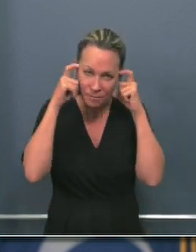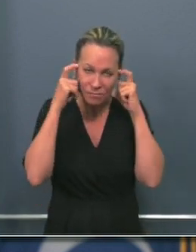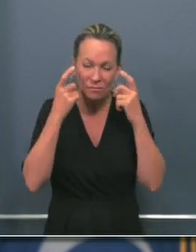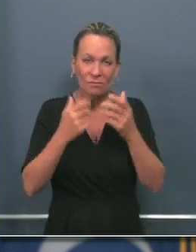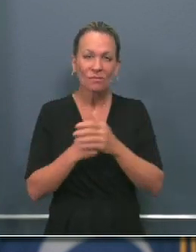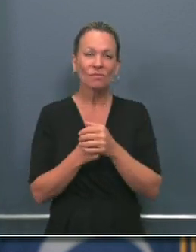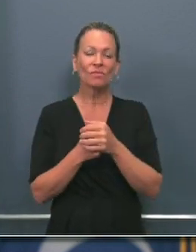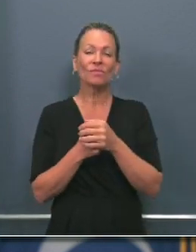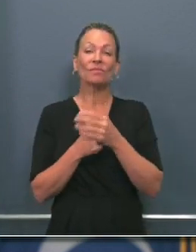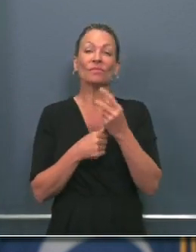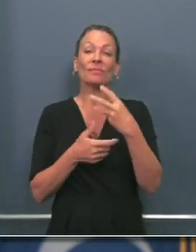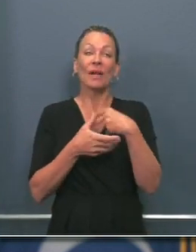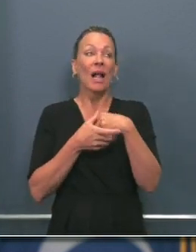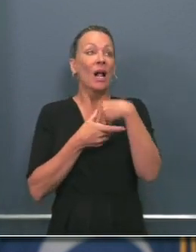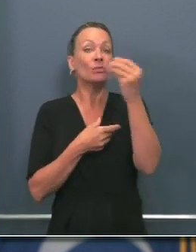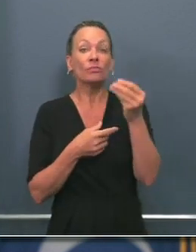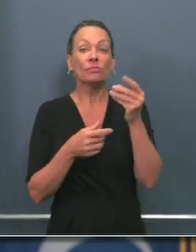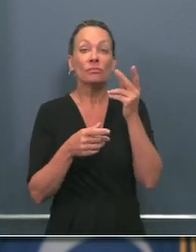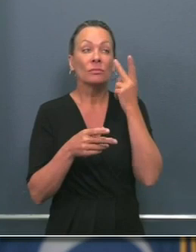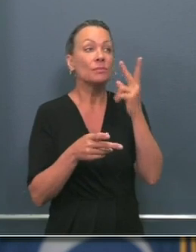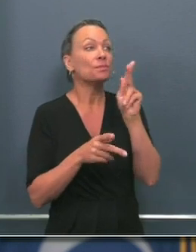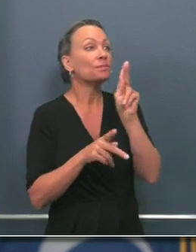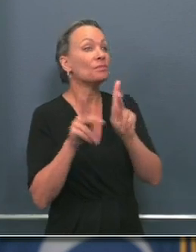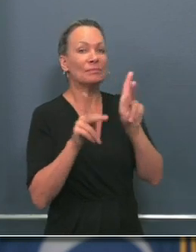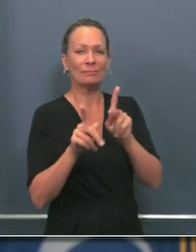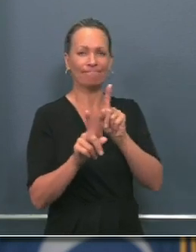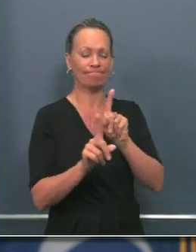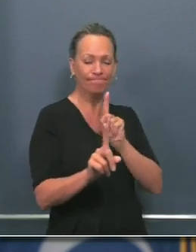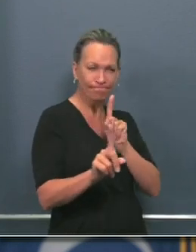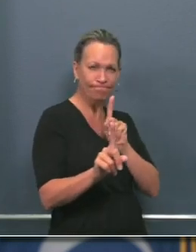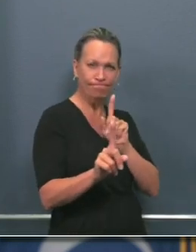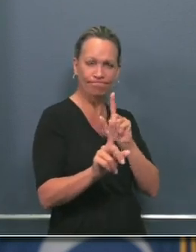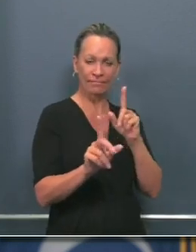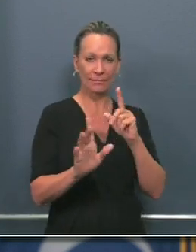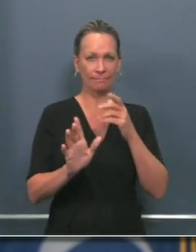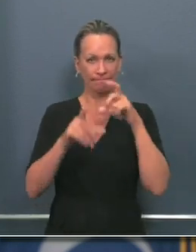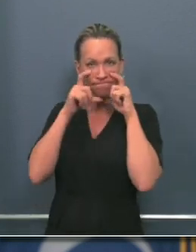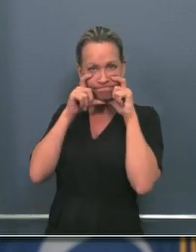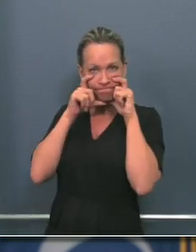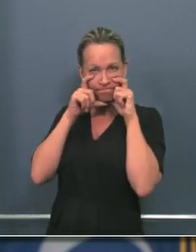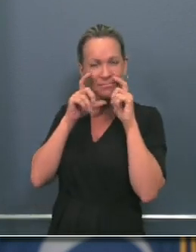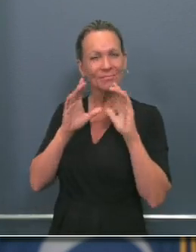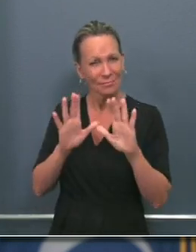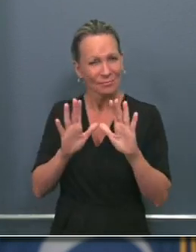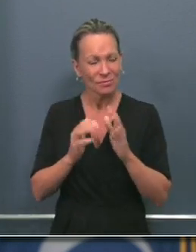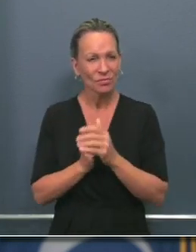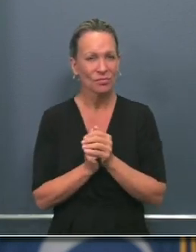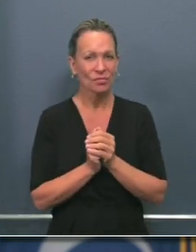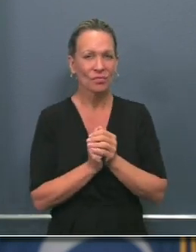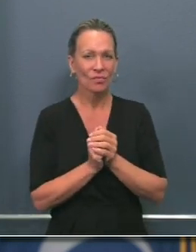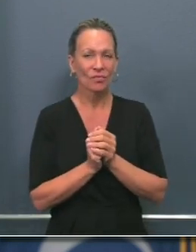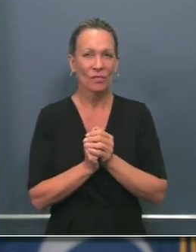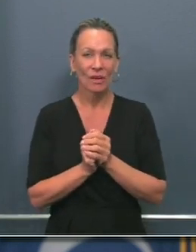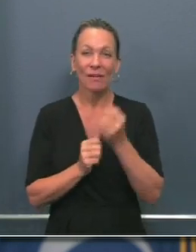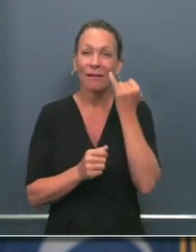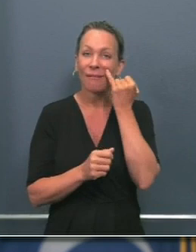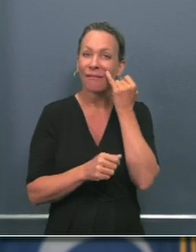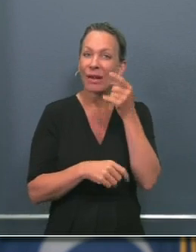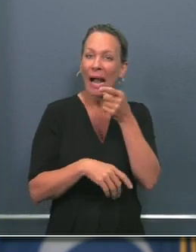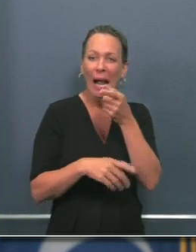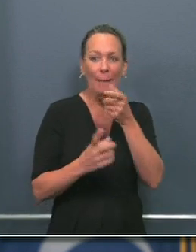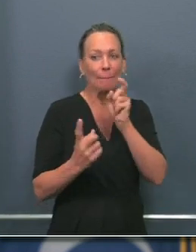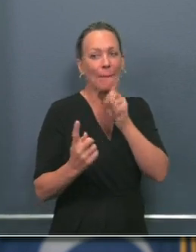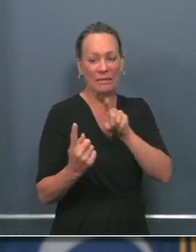cannot practice physical distancing and social distancing. It's just a reminder to everybody that we're not even out of the